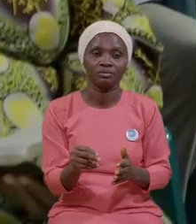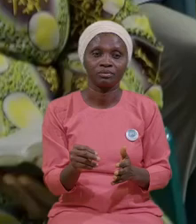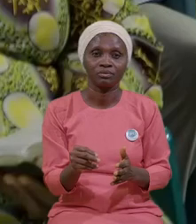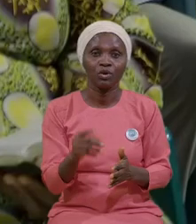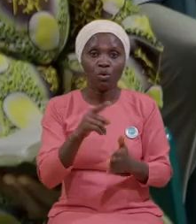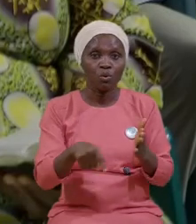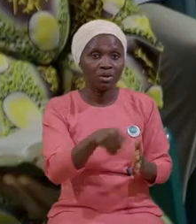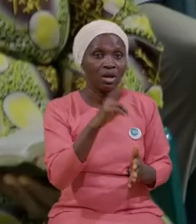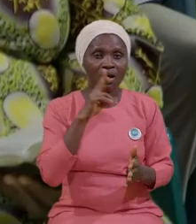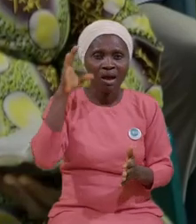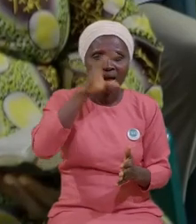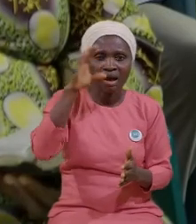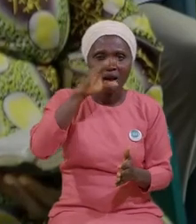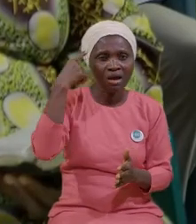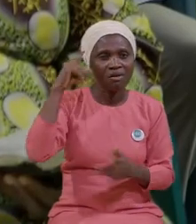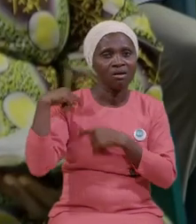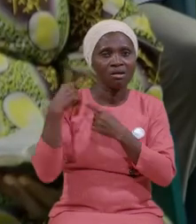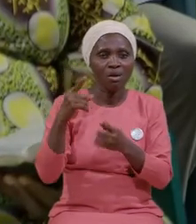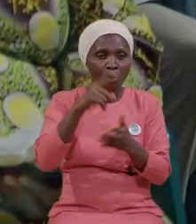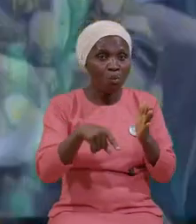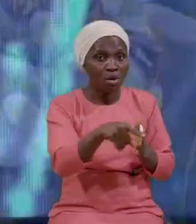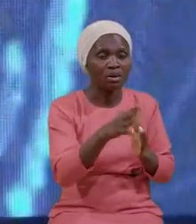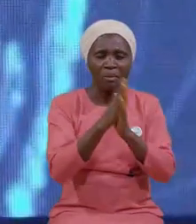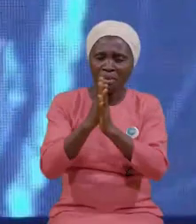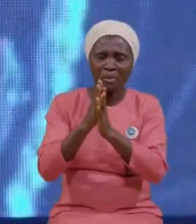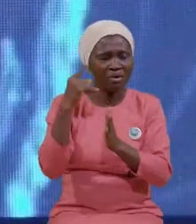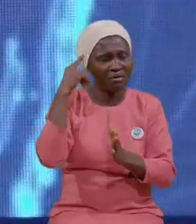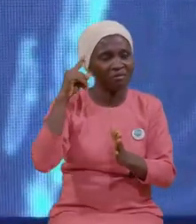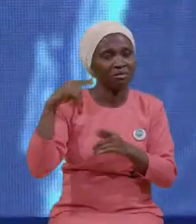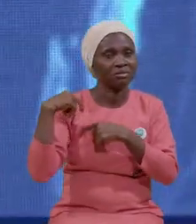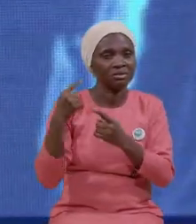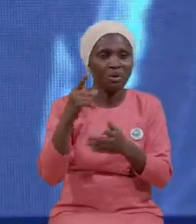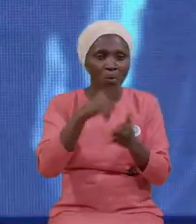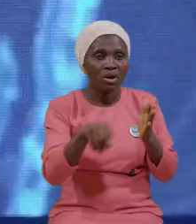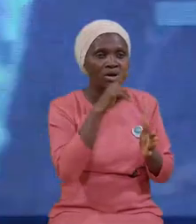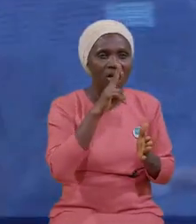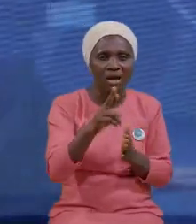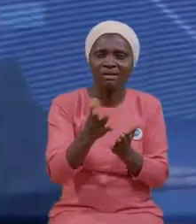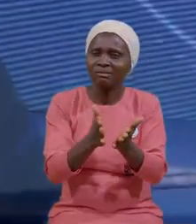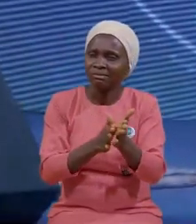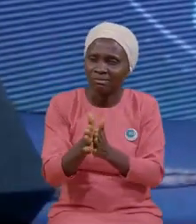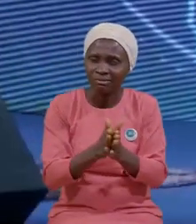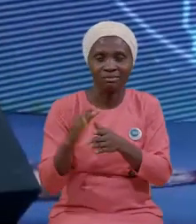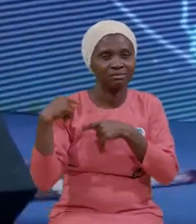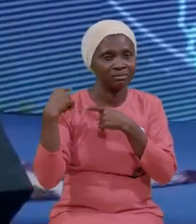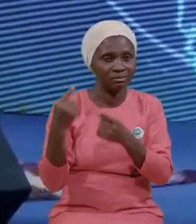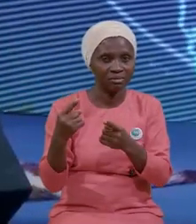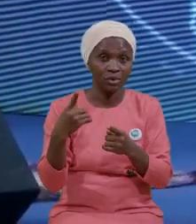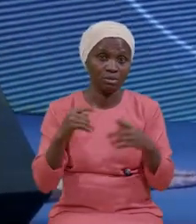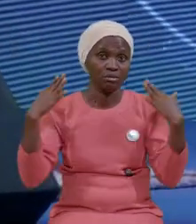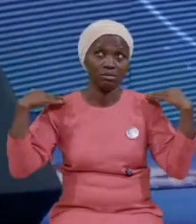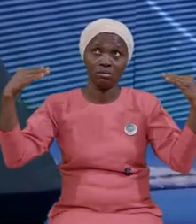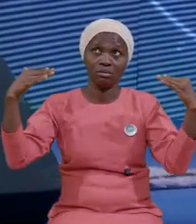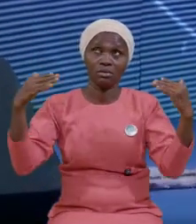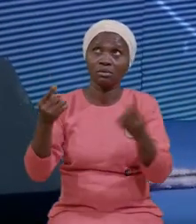for, what they have been praying for, what they have been dreaming of. The angel came